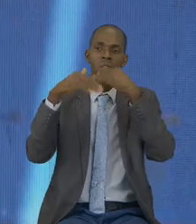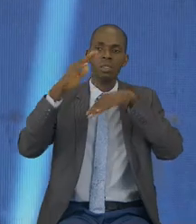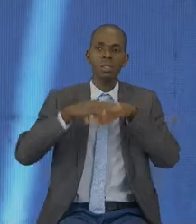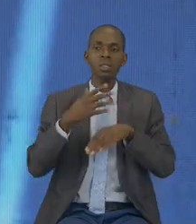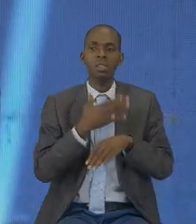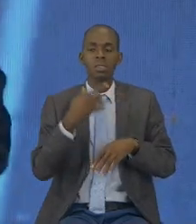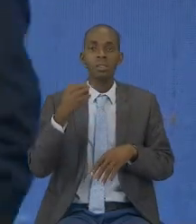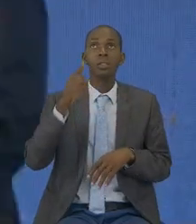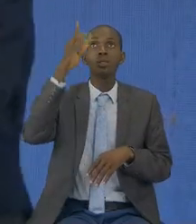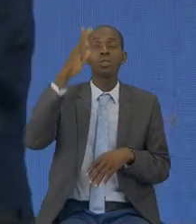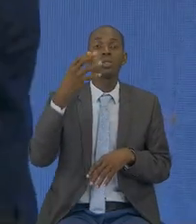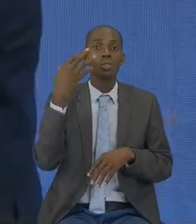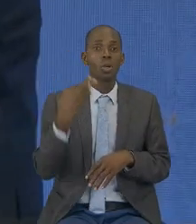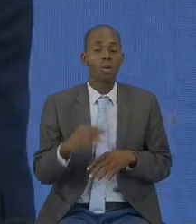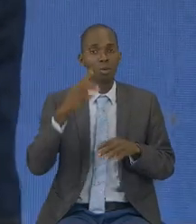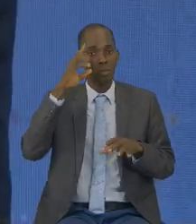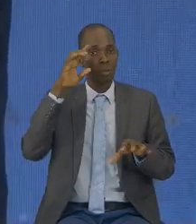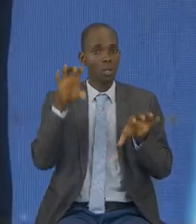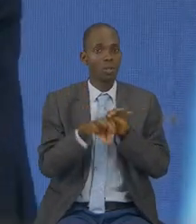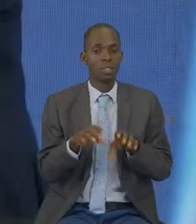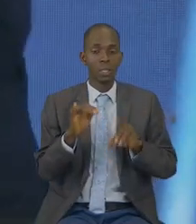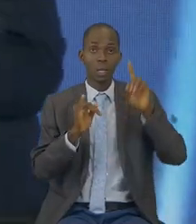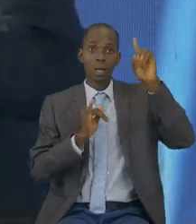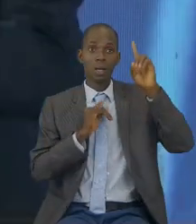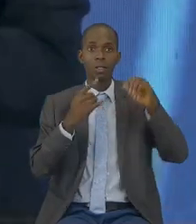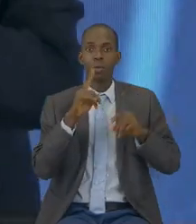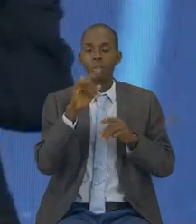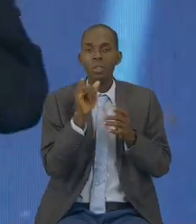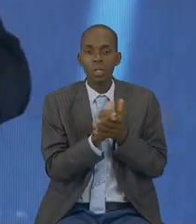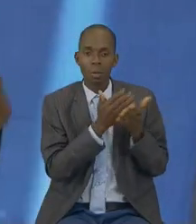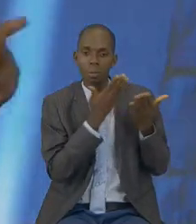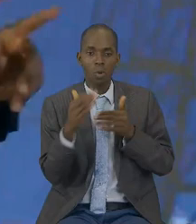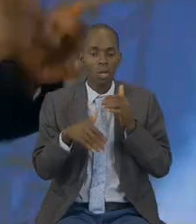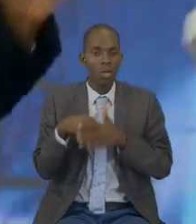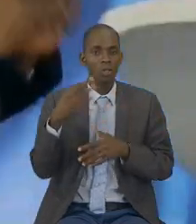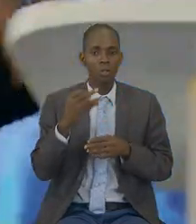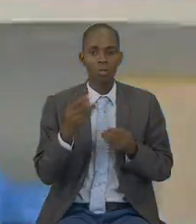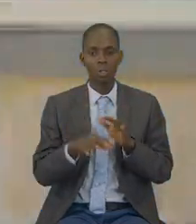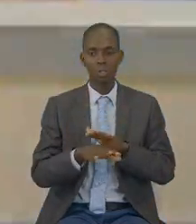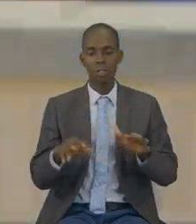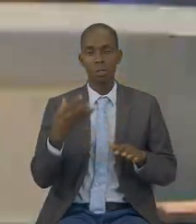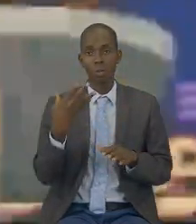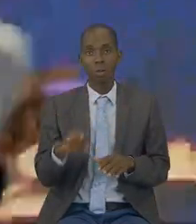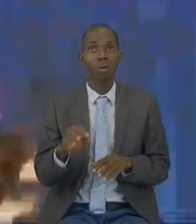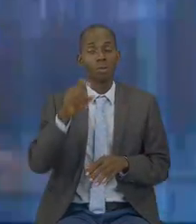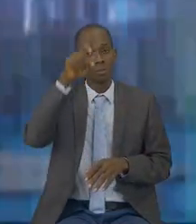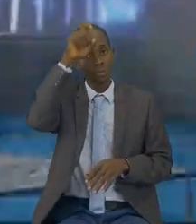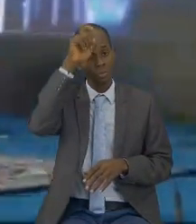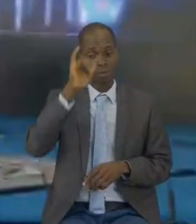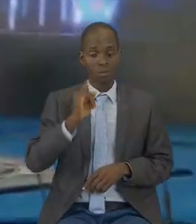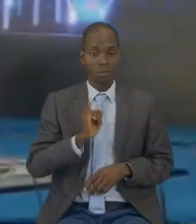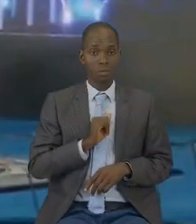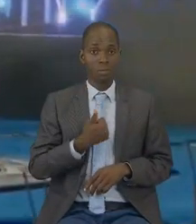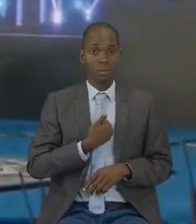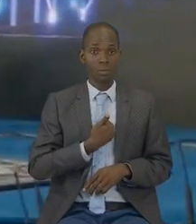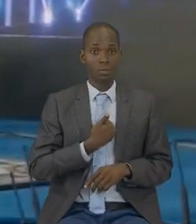of covenant, I, the one that brought you out of the land of Egypt, I myself will